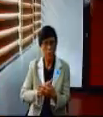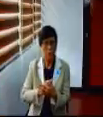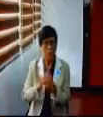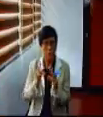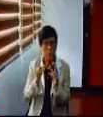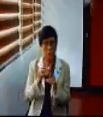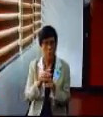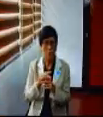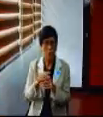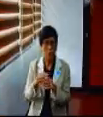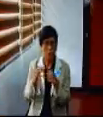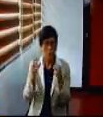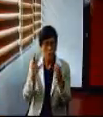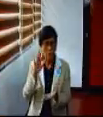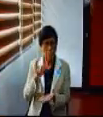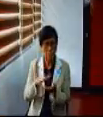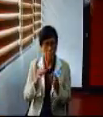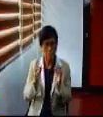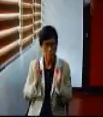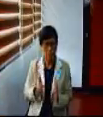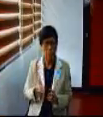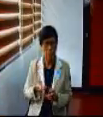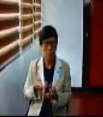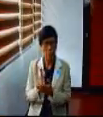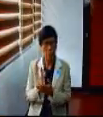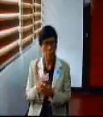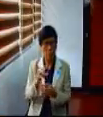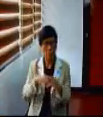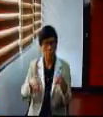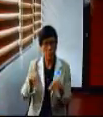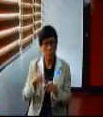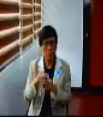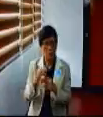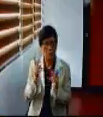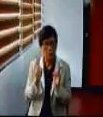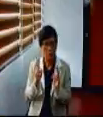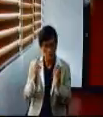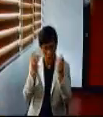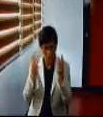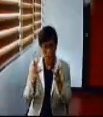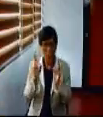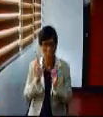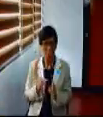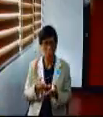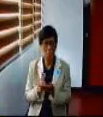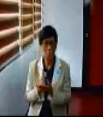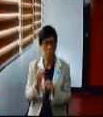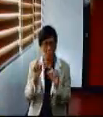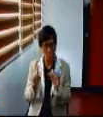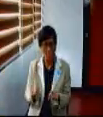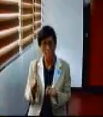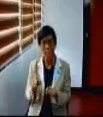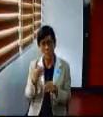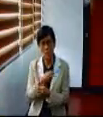as a consequence, we have human rights harm, they should be able to provide remedy or